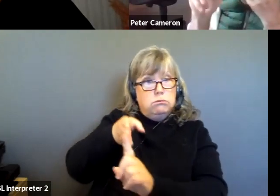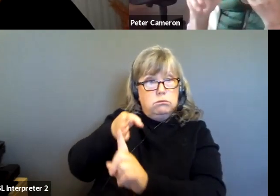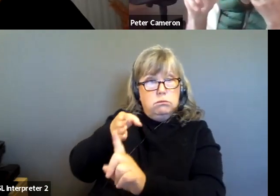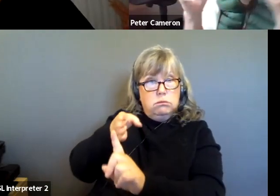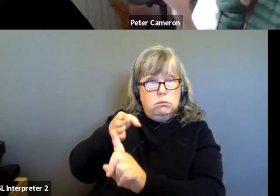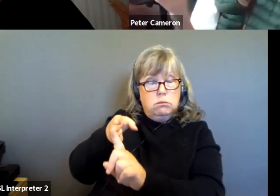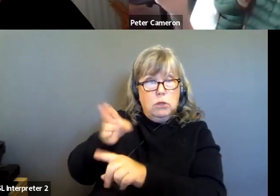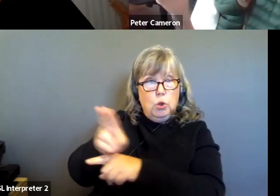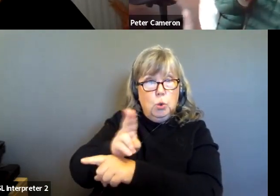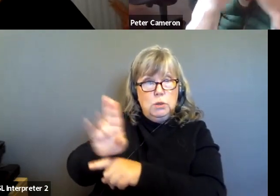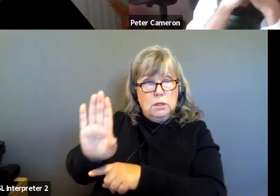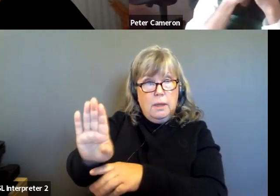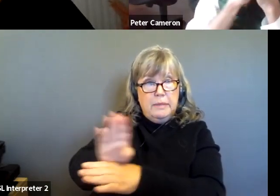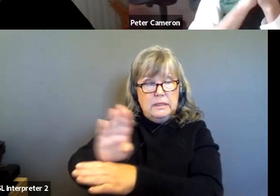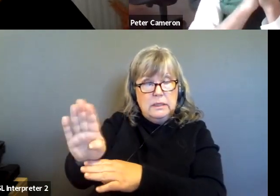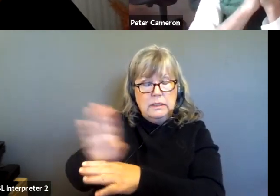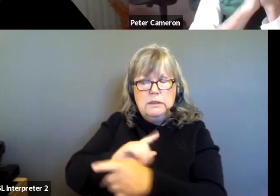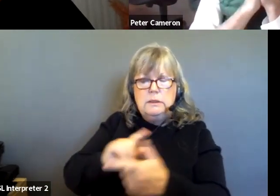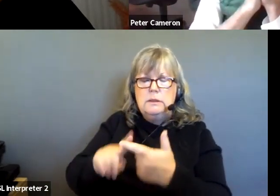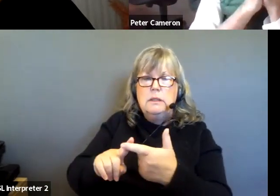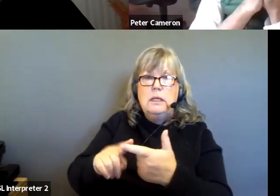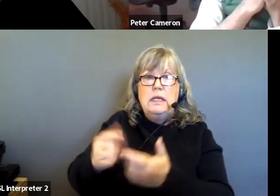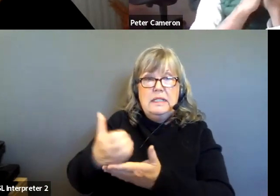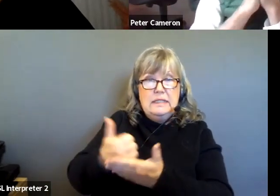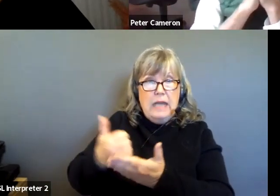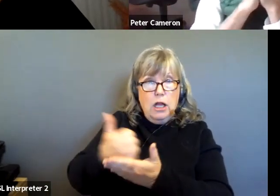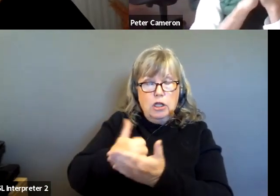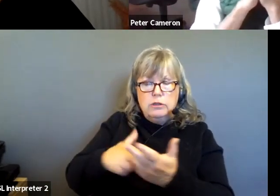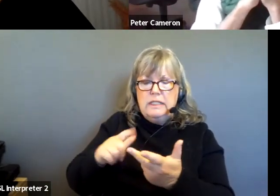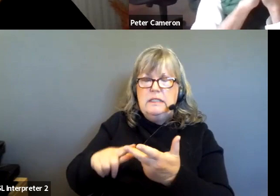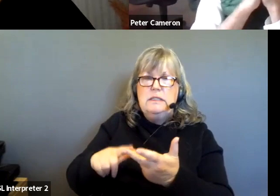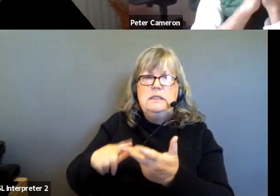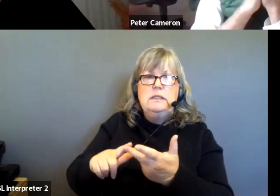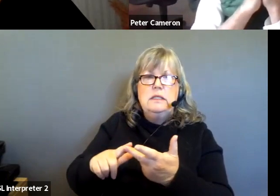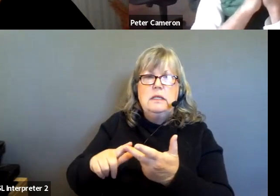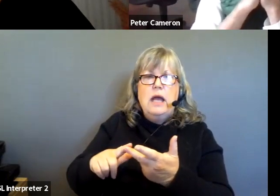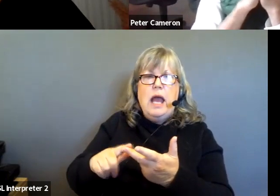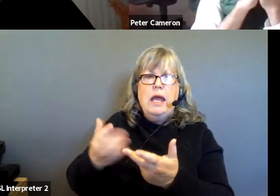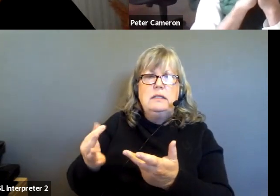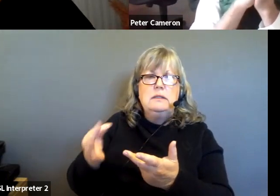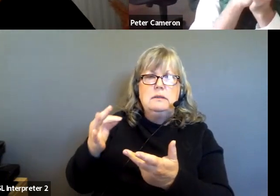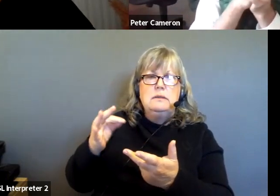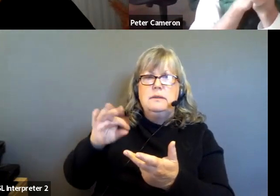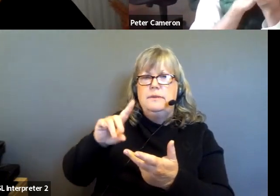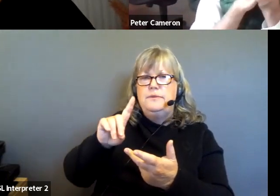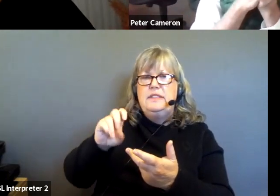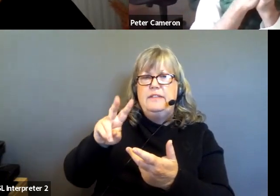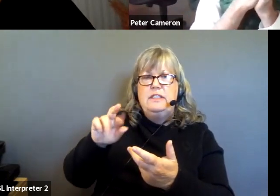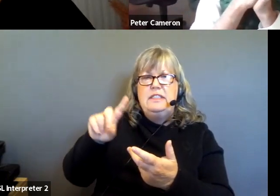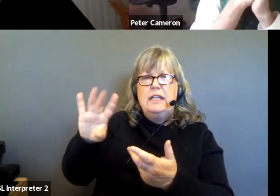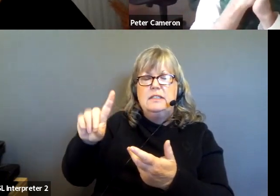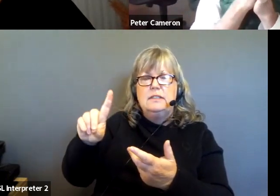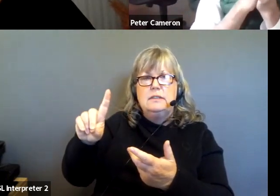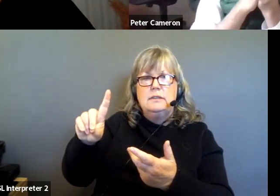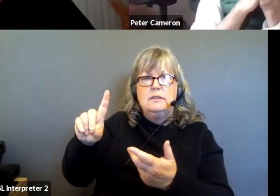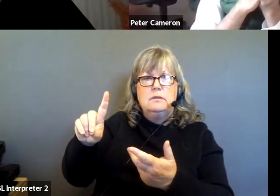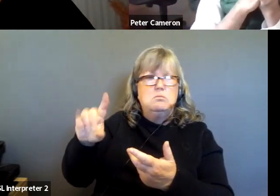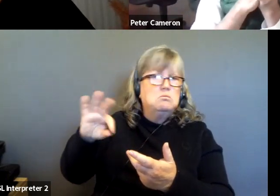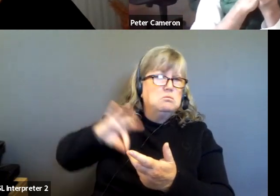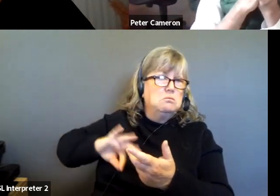salaries, those are similar ways that any business is paid. It's just that I believe